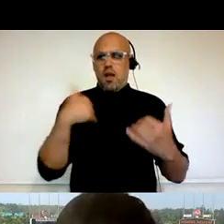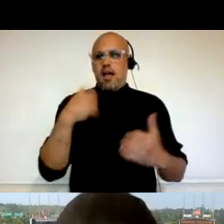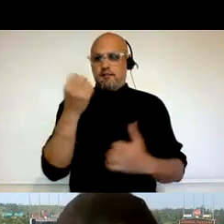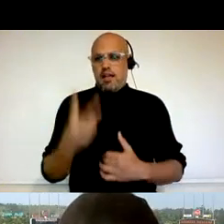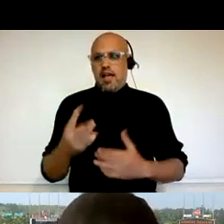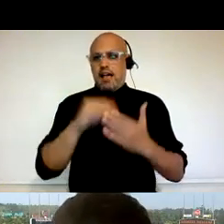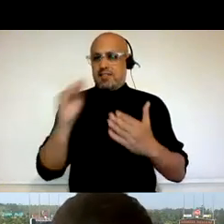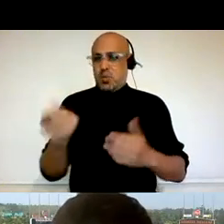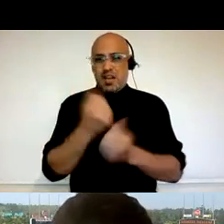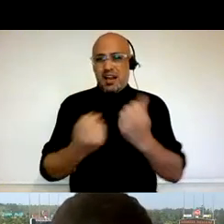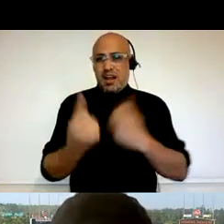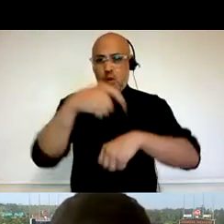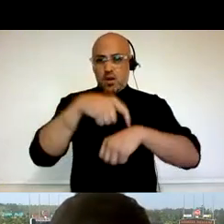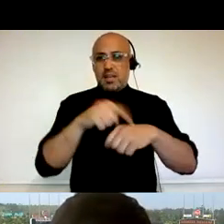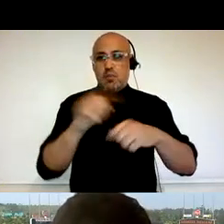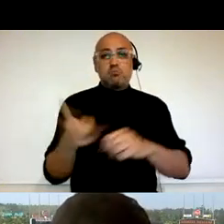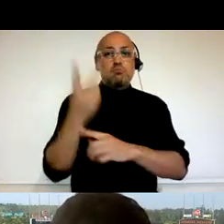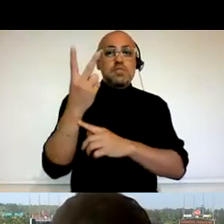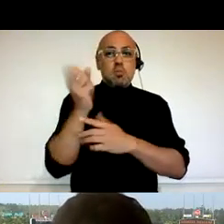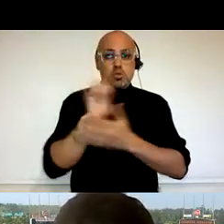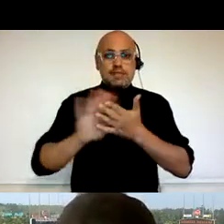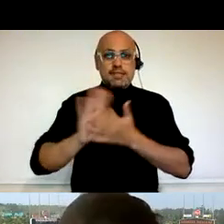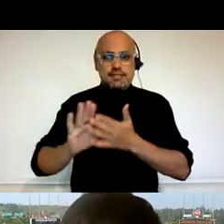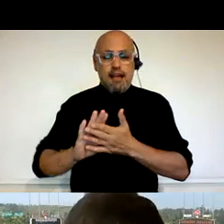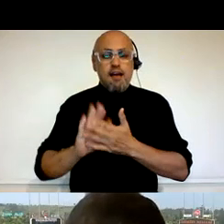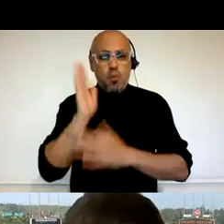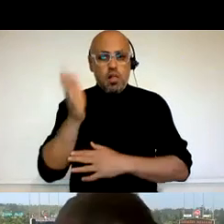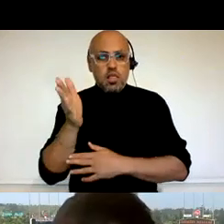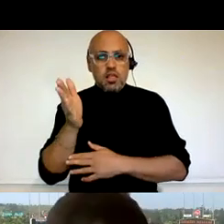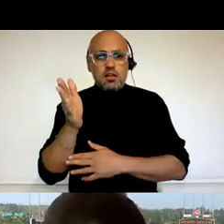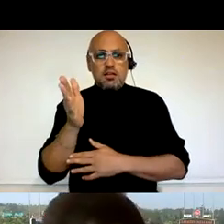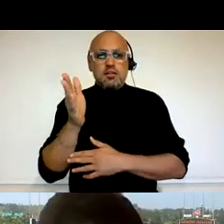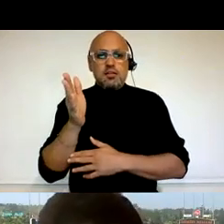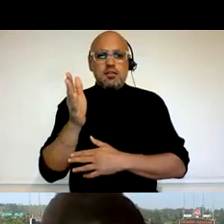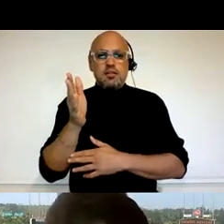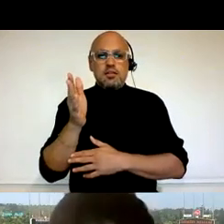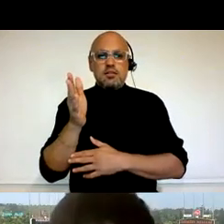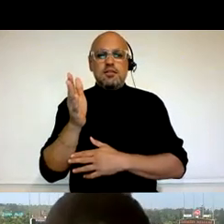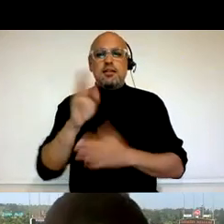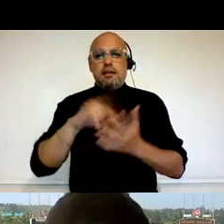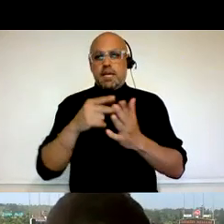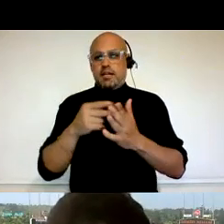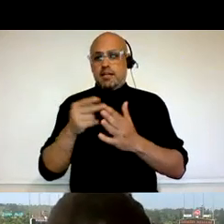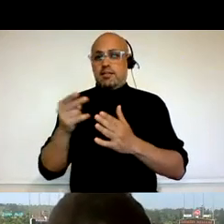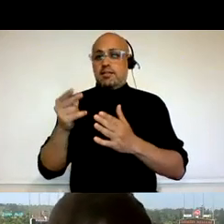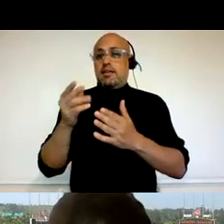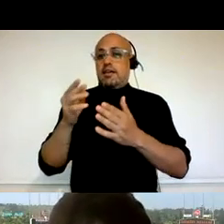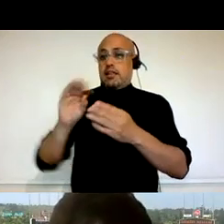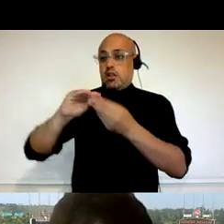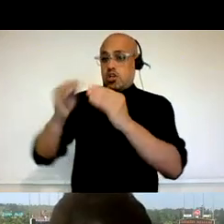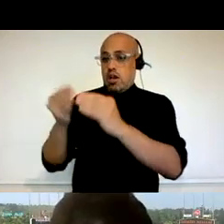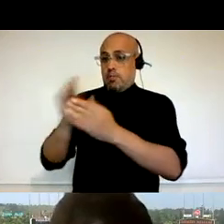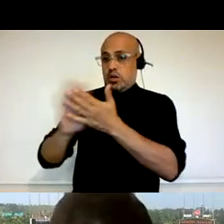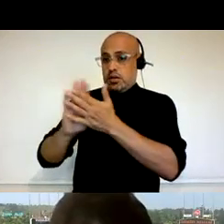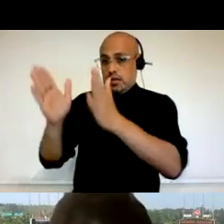given time, and we're going to double our custodian staff. So essentially that means in a custodian to student ratio, we're going to be 4 times